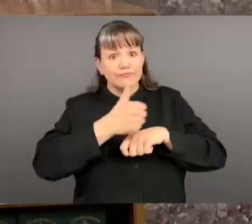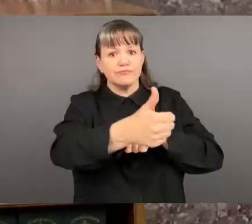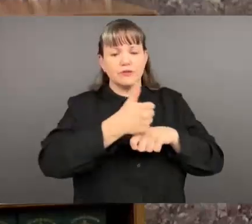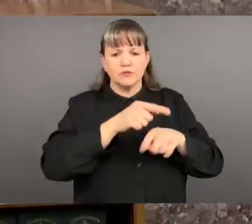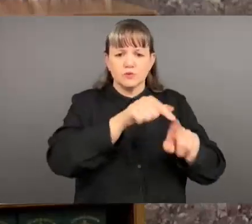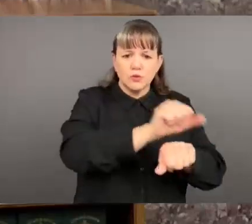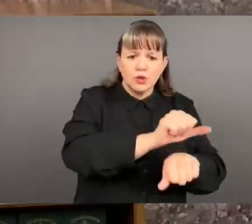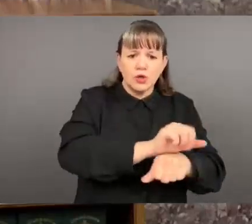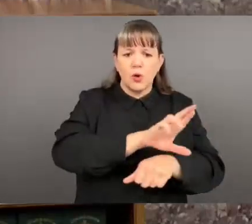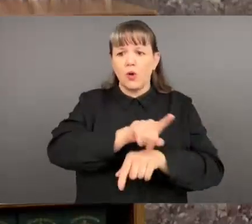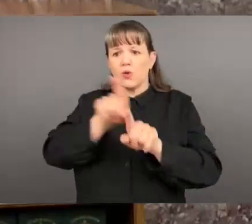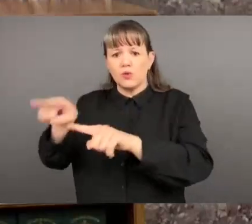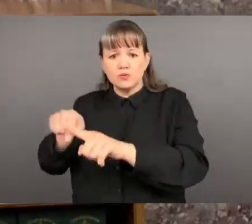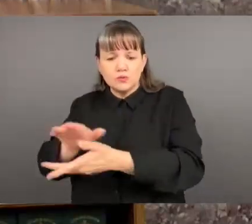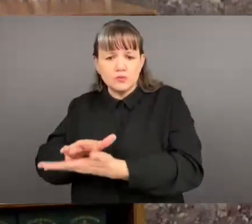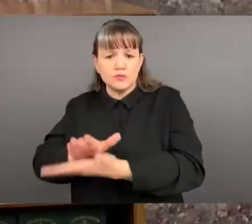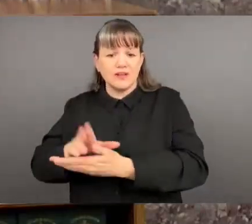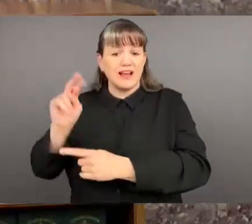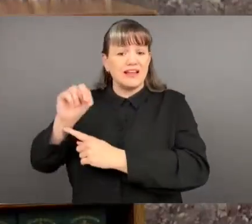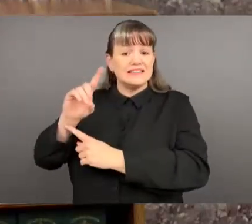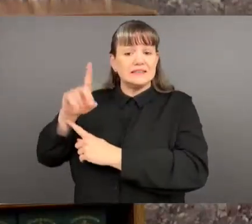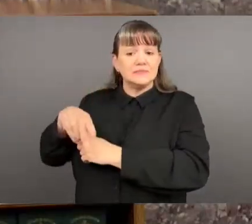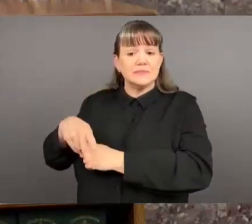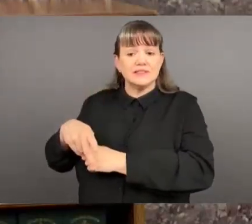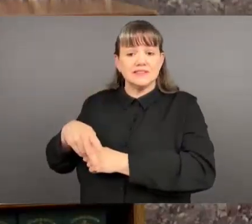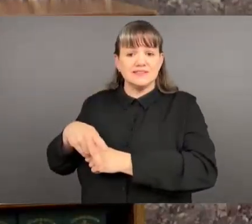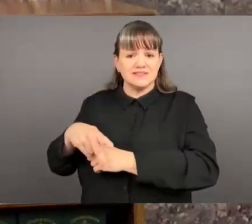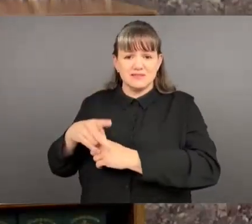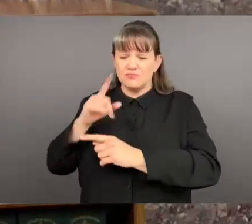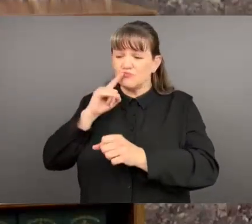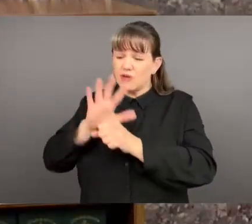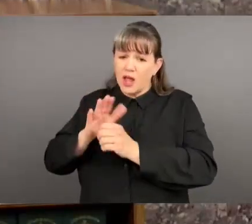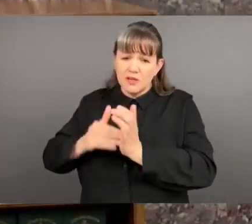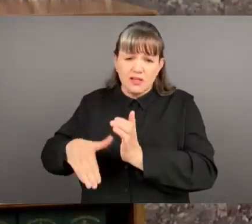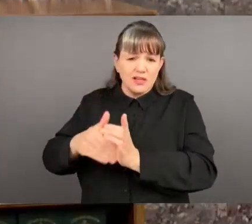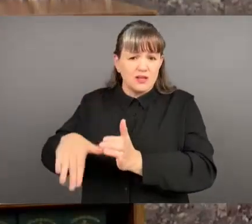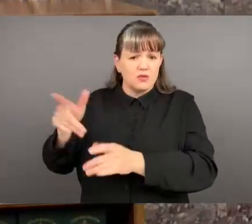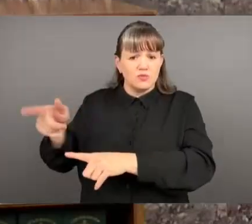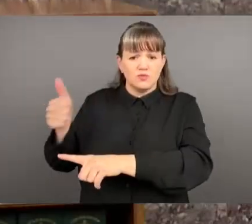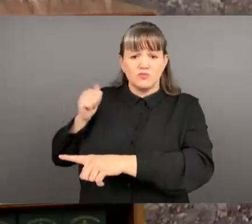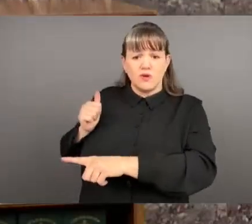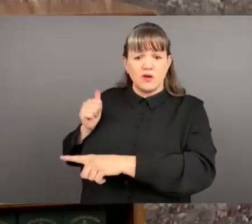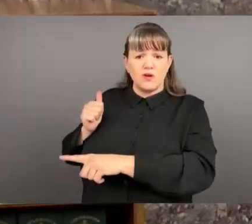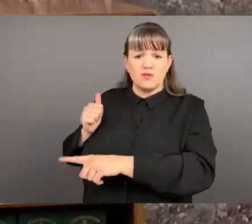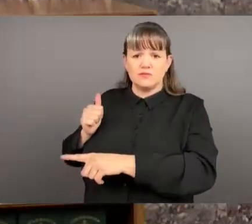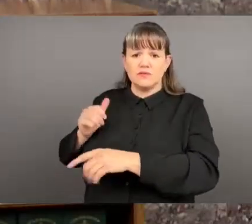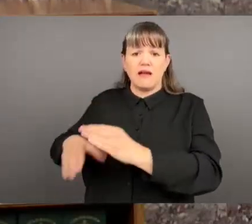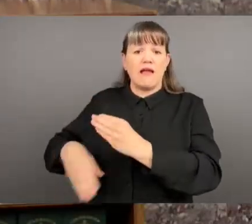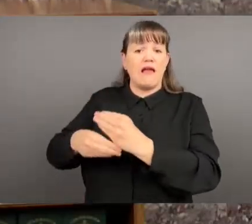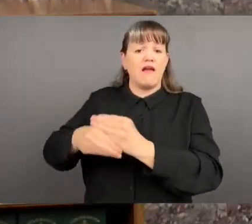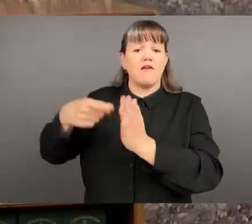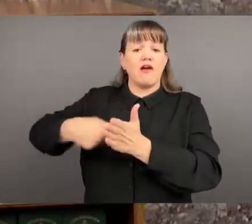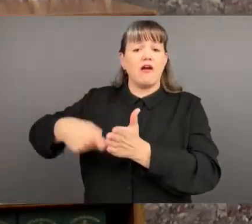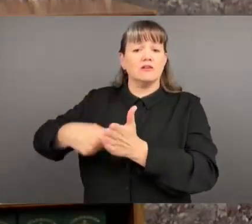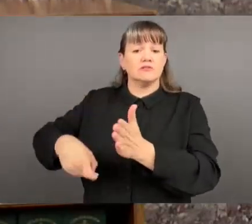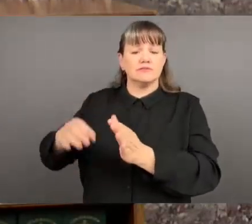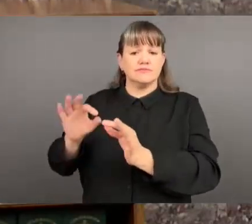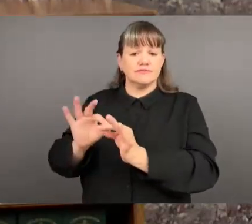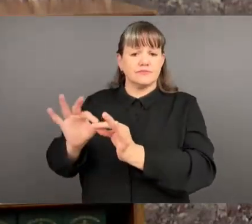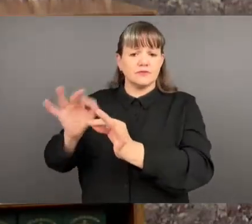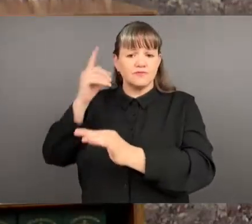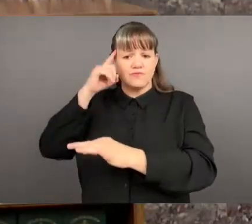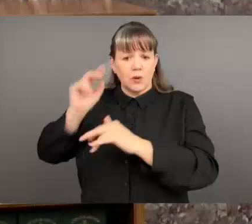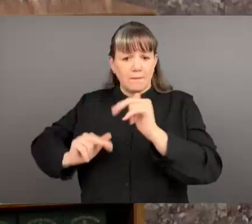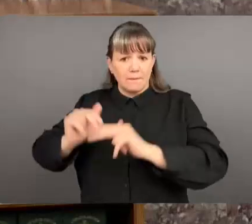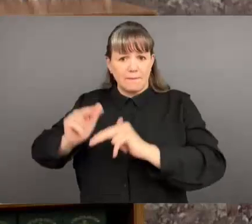implement road pricing, yet TransLink is facing a funding crisis and with a promise that